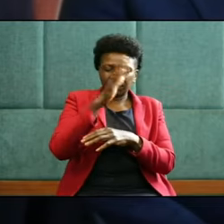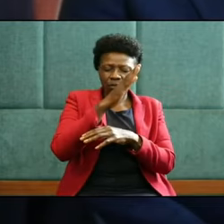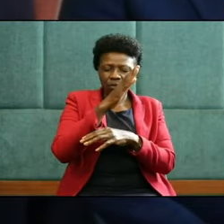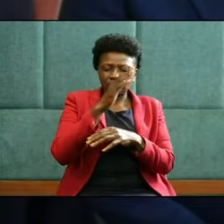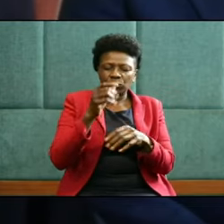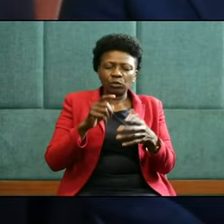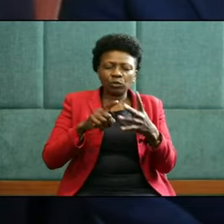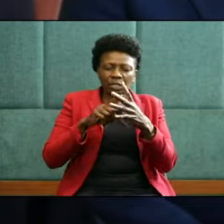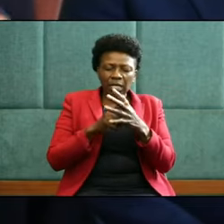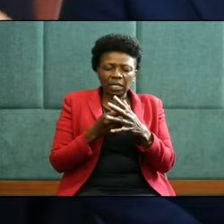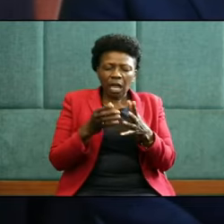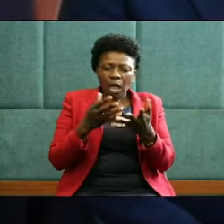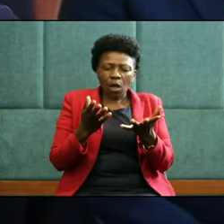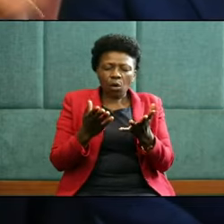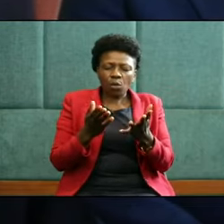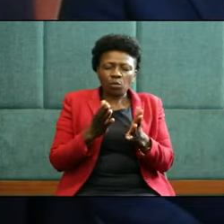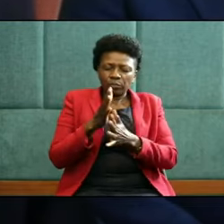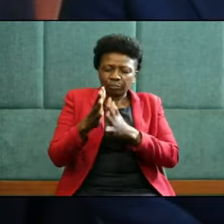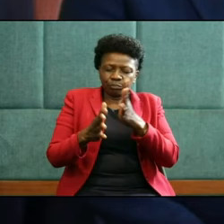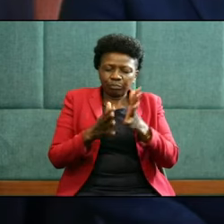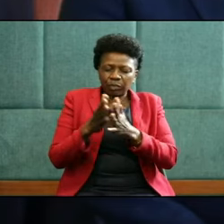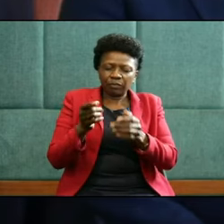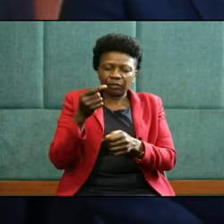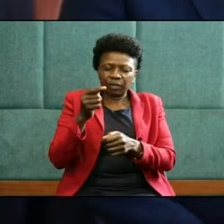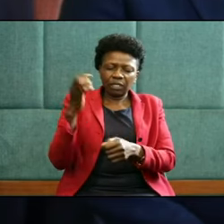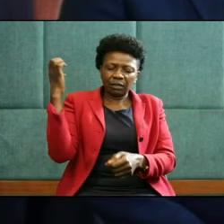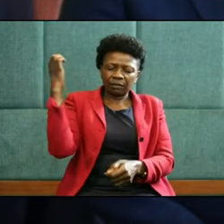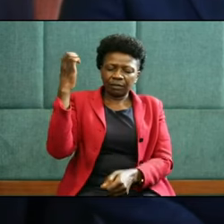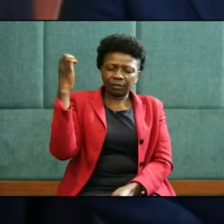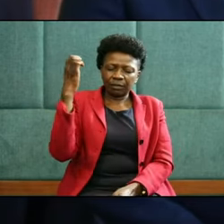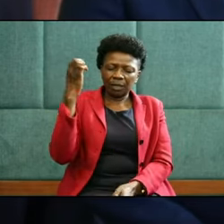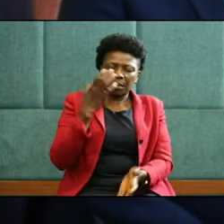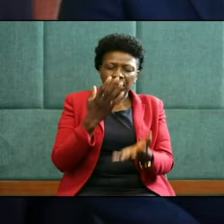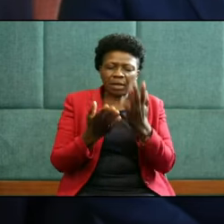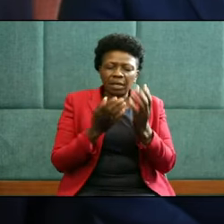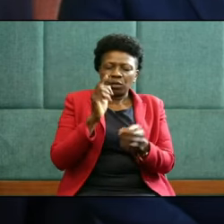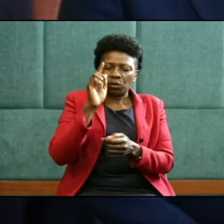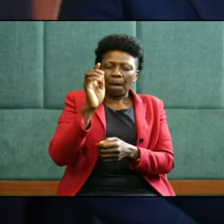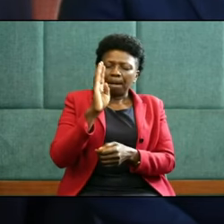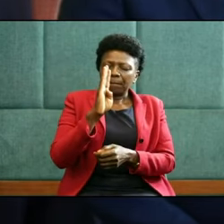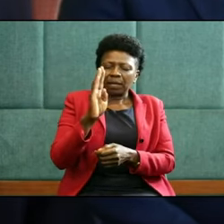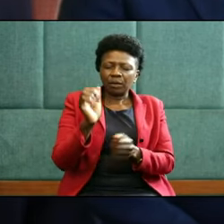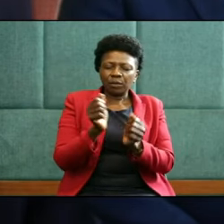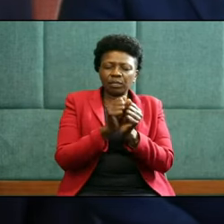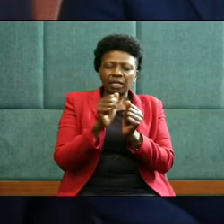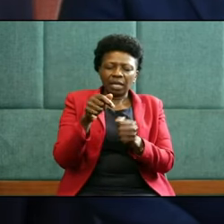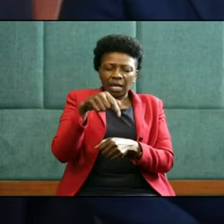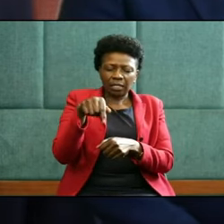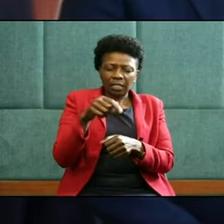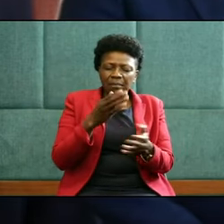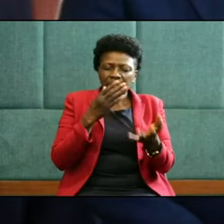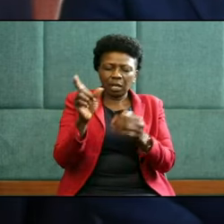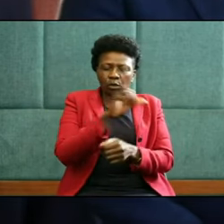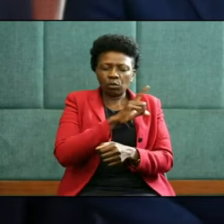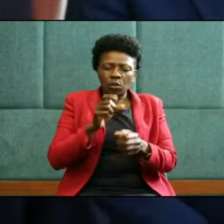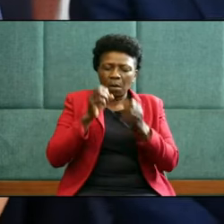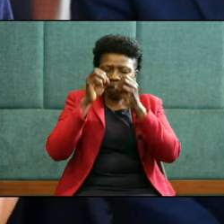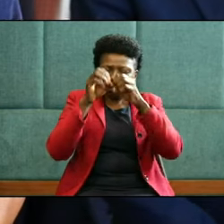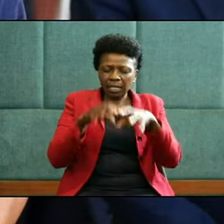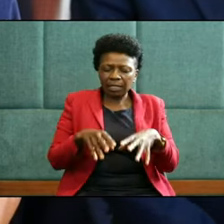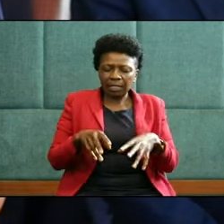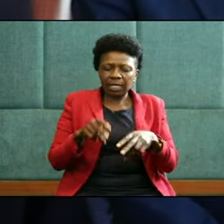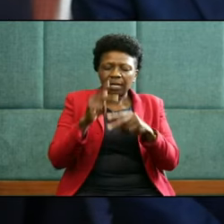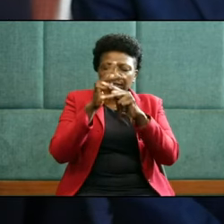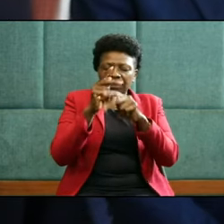how we will strategize for the spiritual onslaught. May you be with us. May the Lord bless us and keep